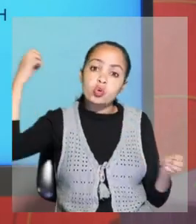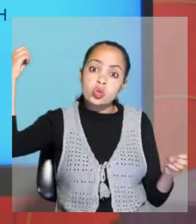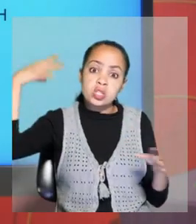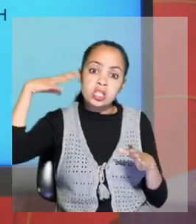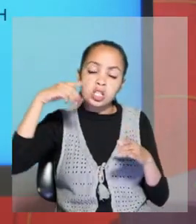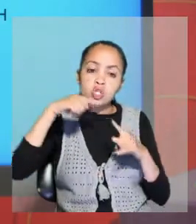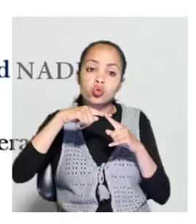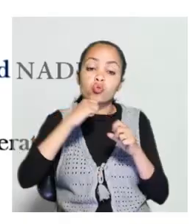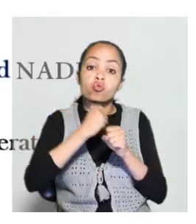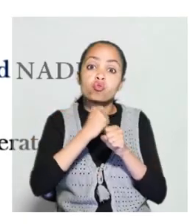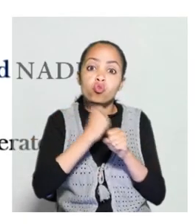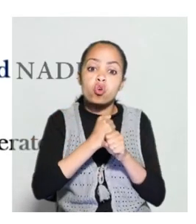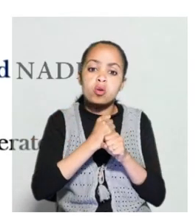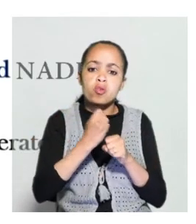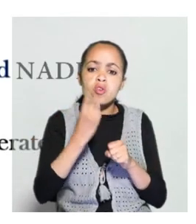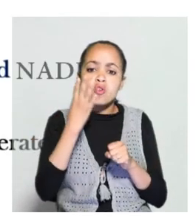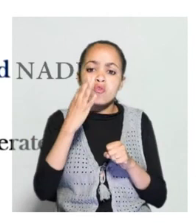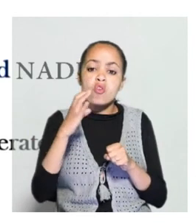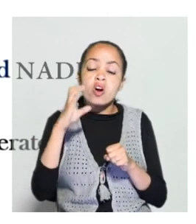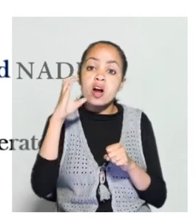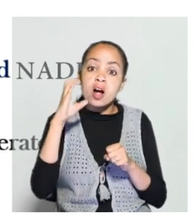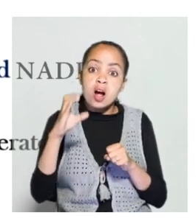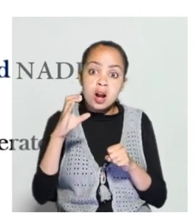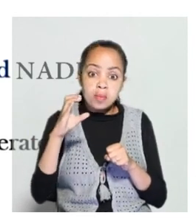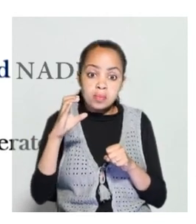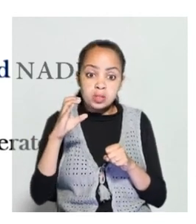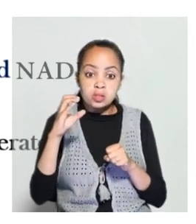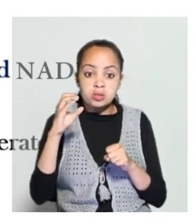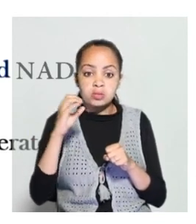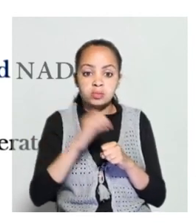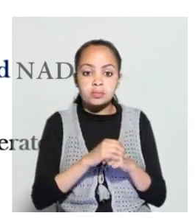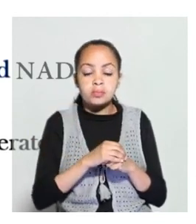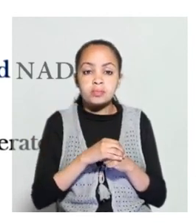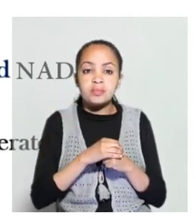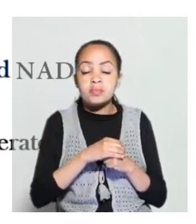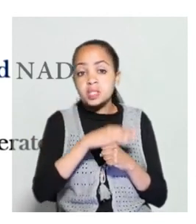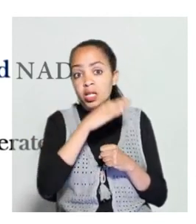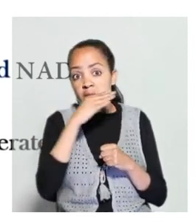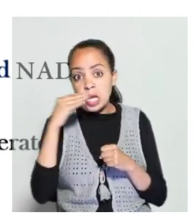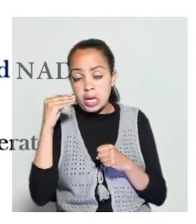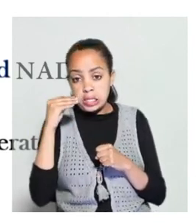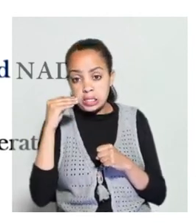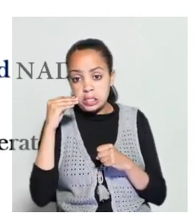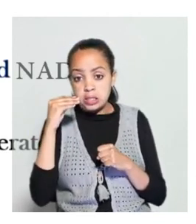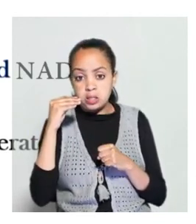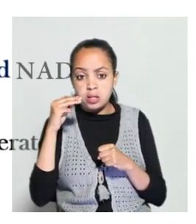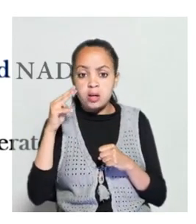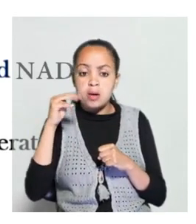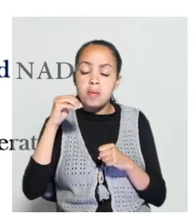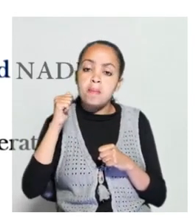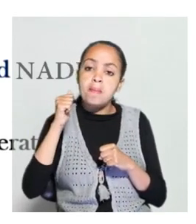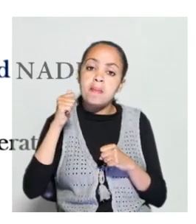to form 4 carbon compounds oxalostate and malate.